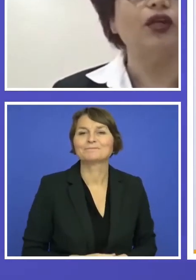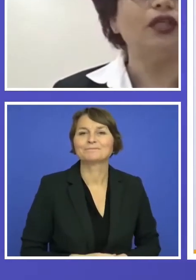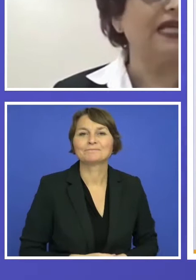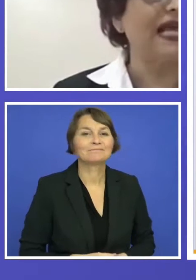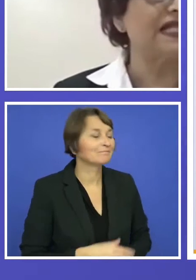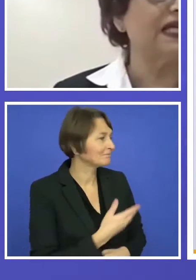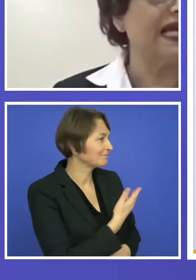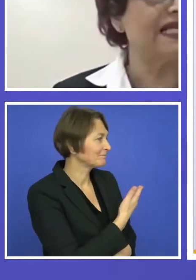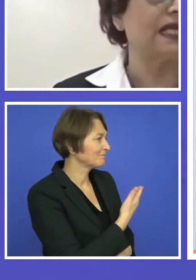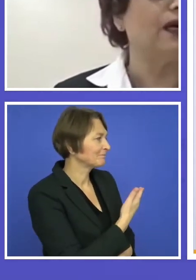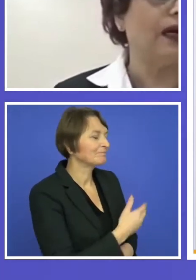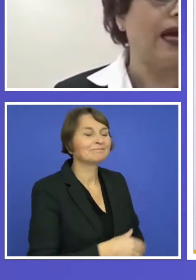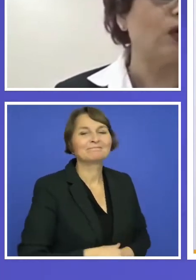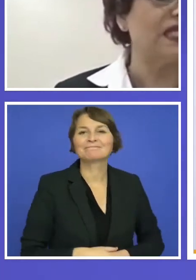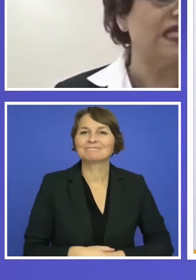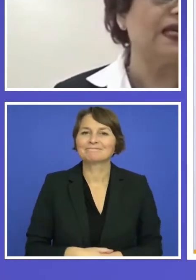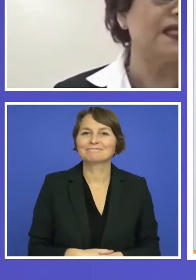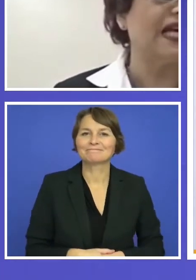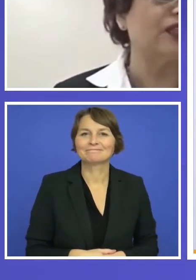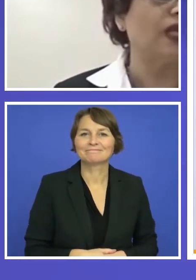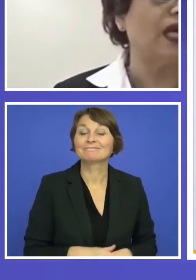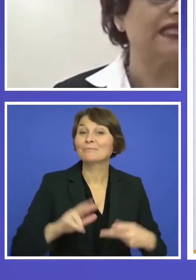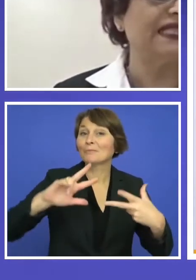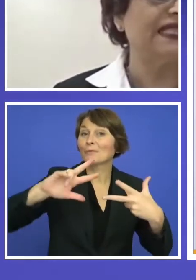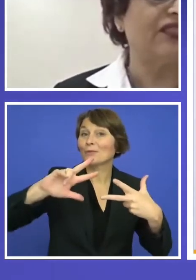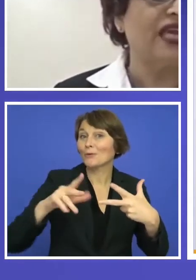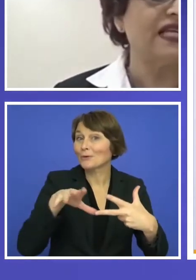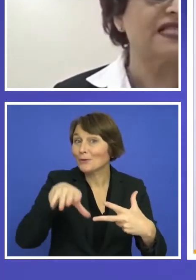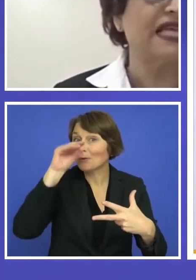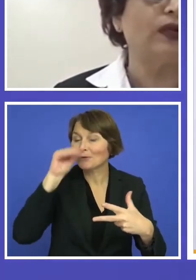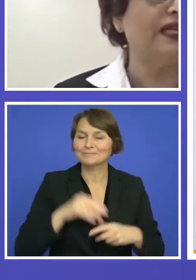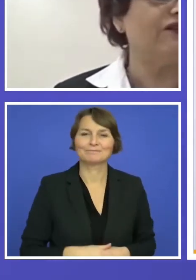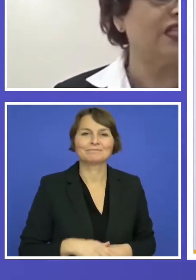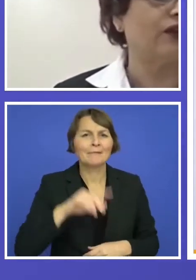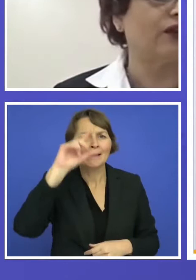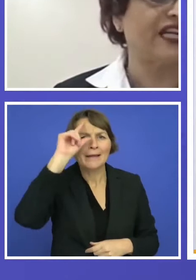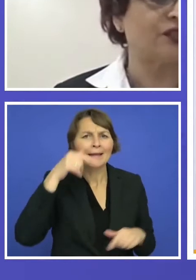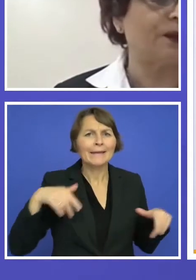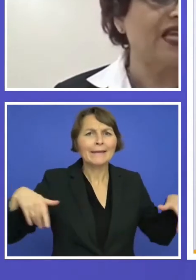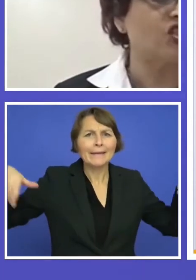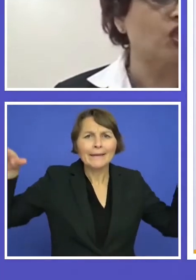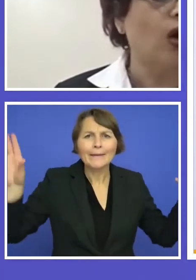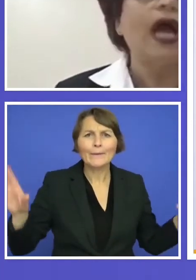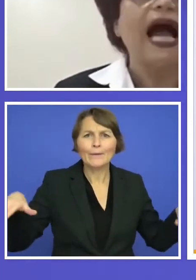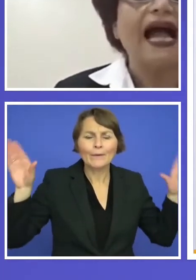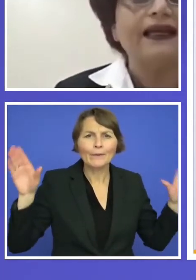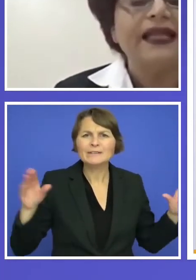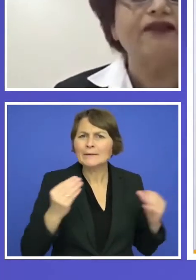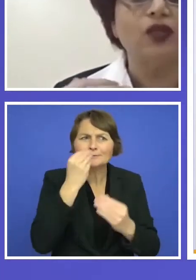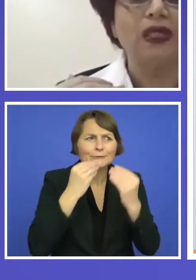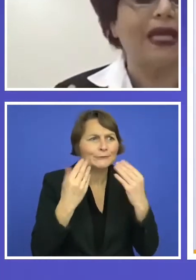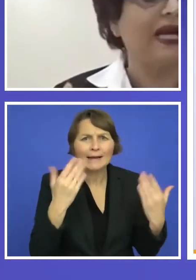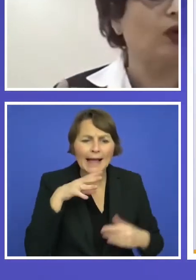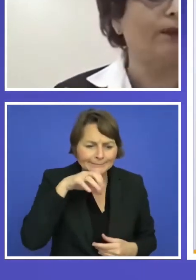The third lesson is about eagles that do not eat dead things. They only feed on fresh prey. So